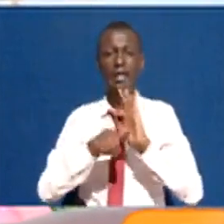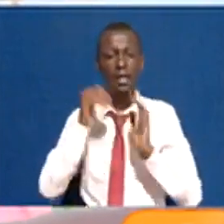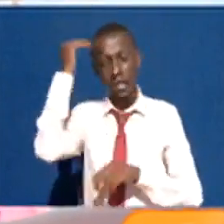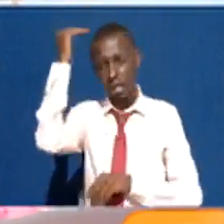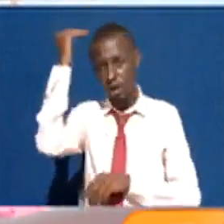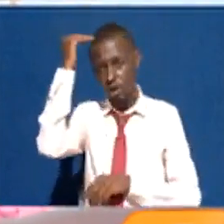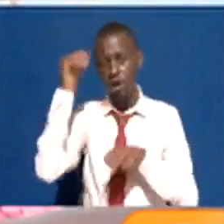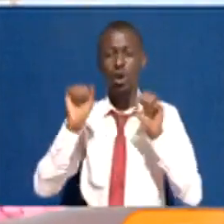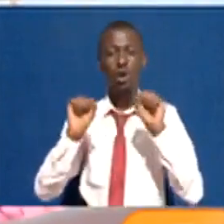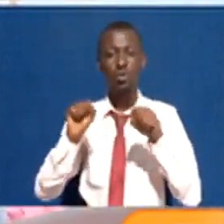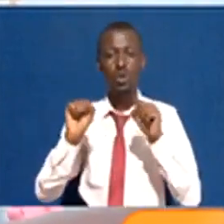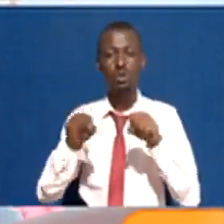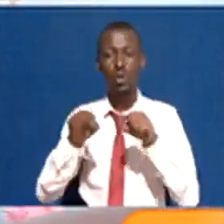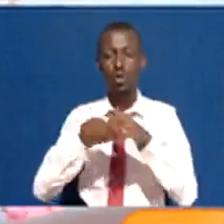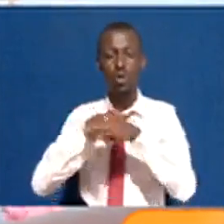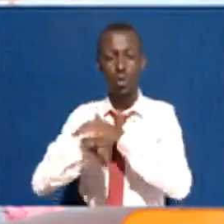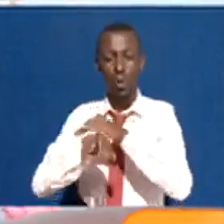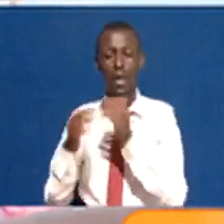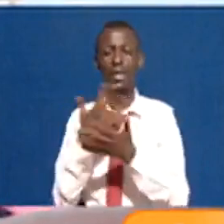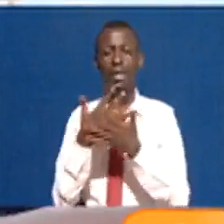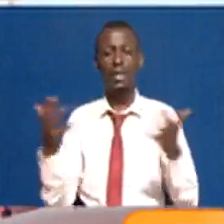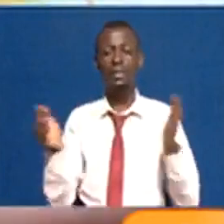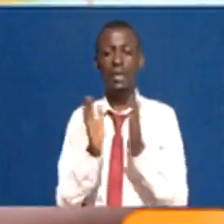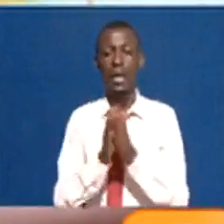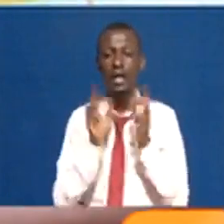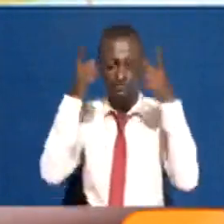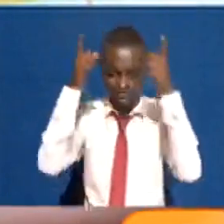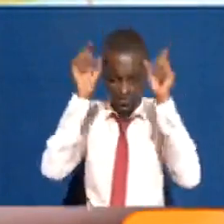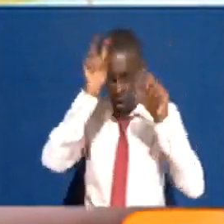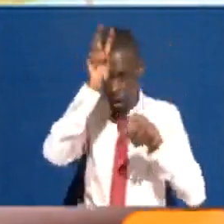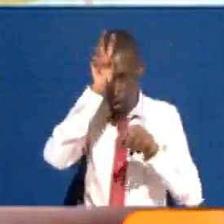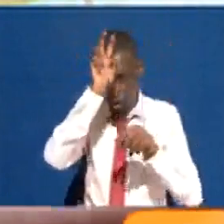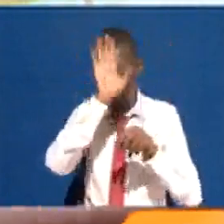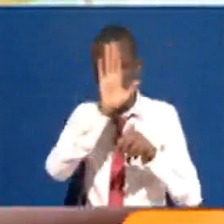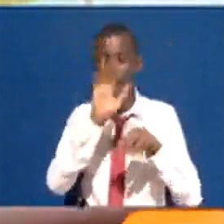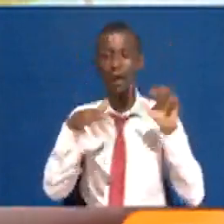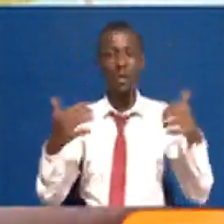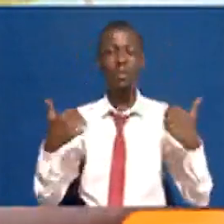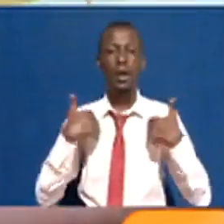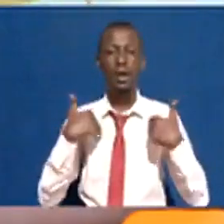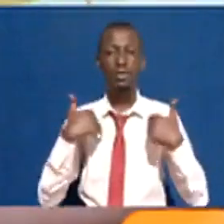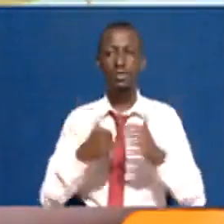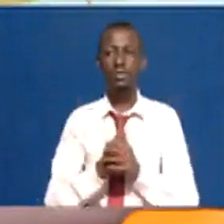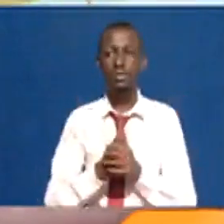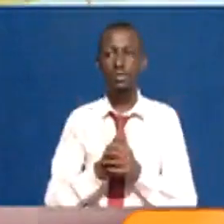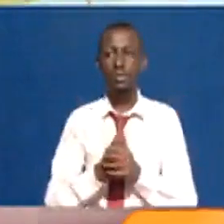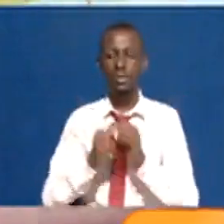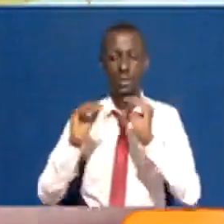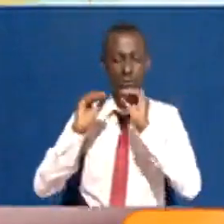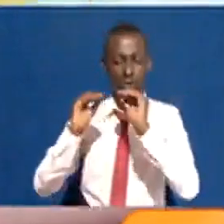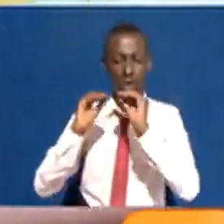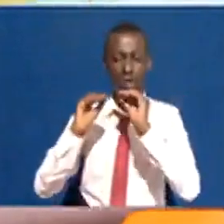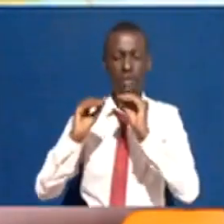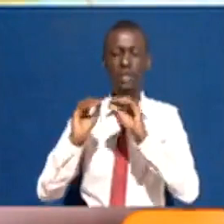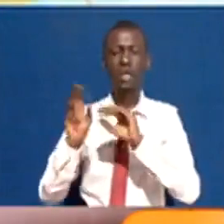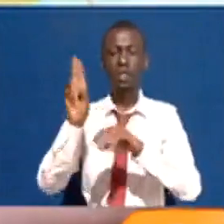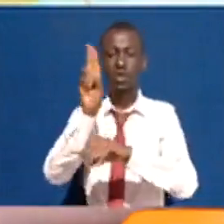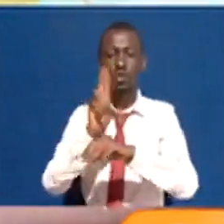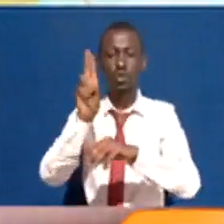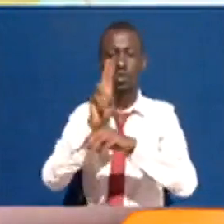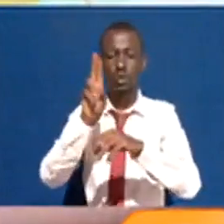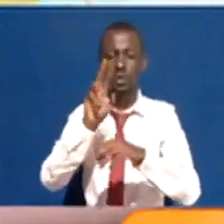you're able to do both crops and also livestock in your farms. We started teaching them on organic farming. We taught them on the fertilizer use.